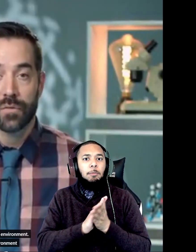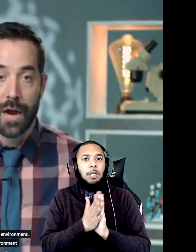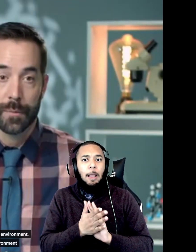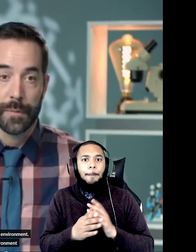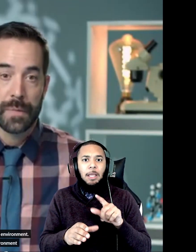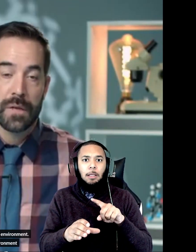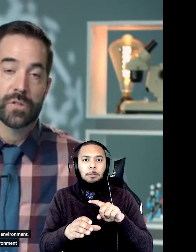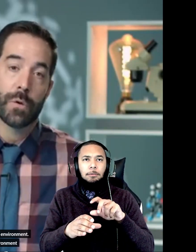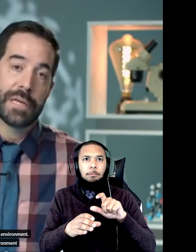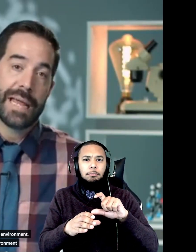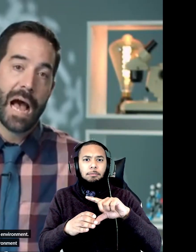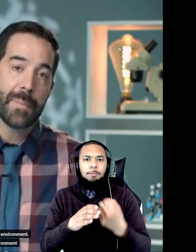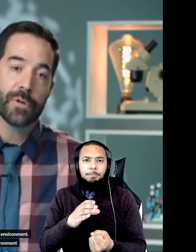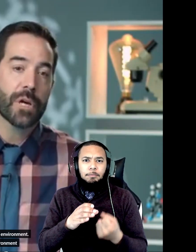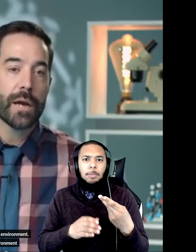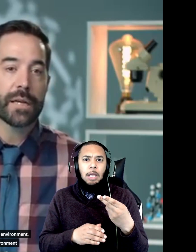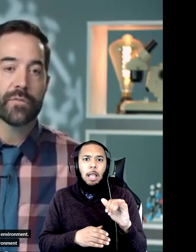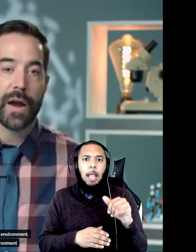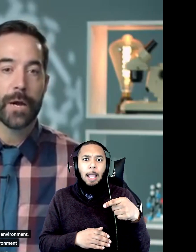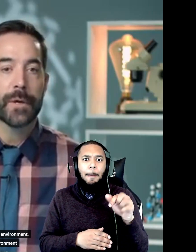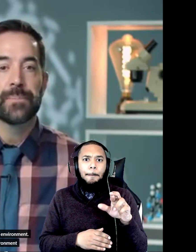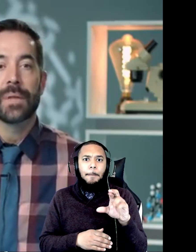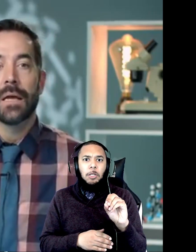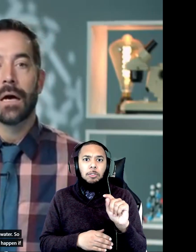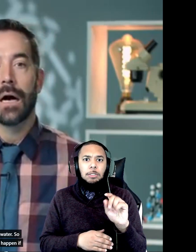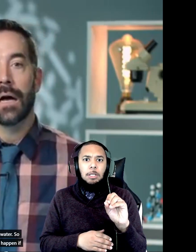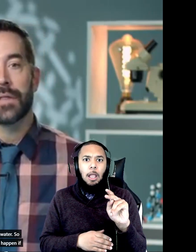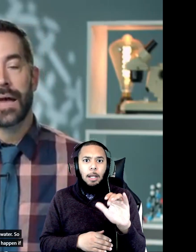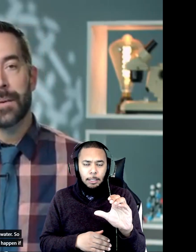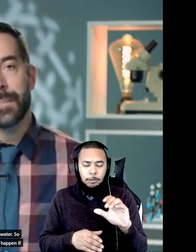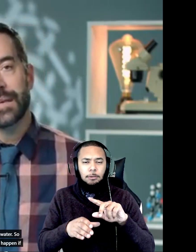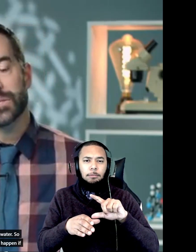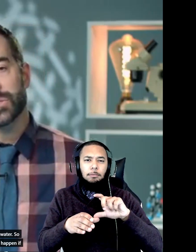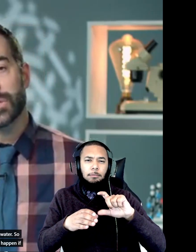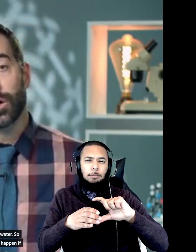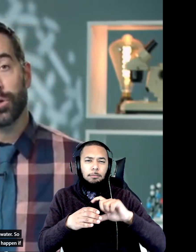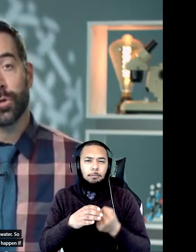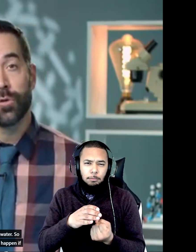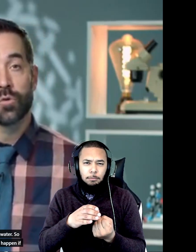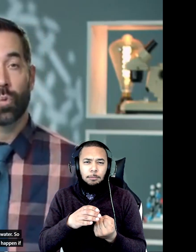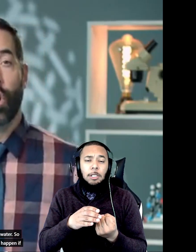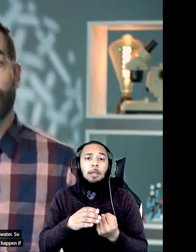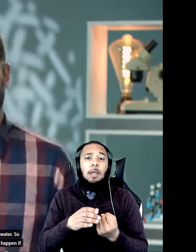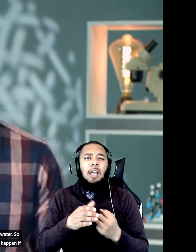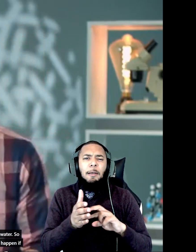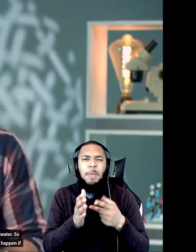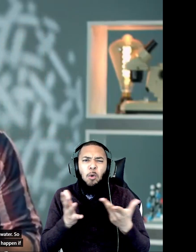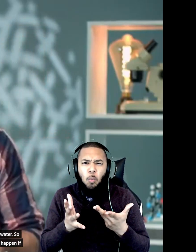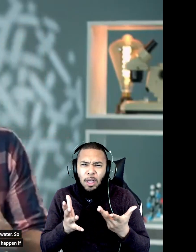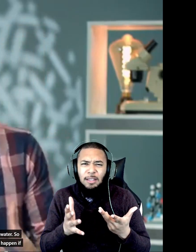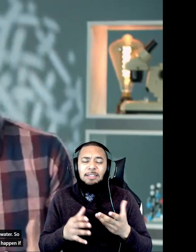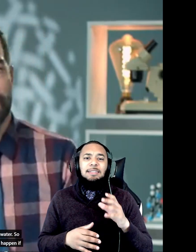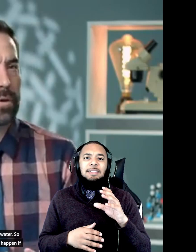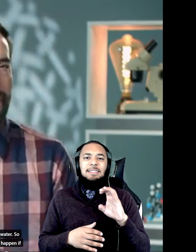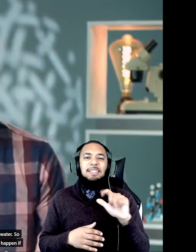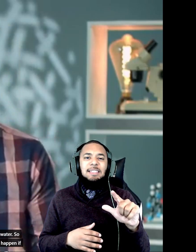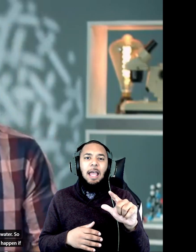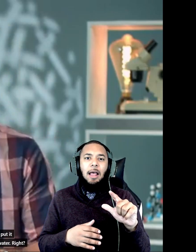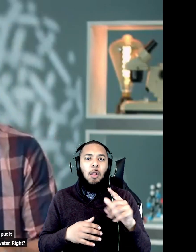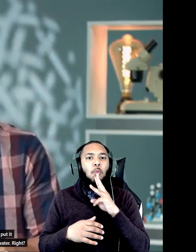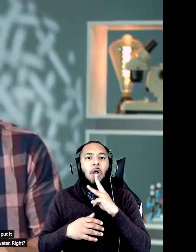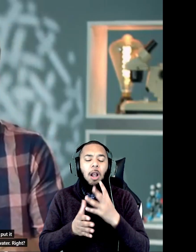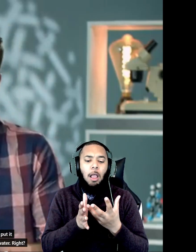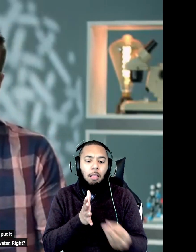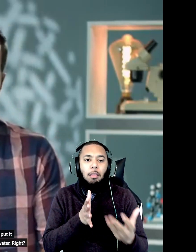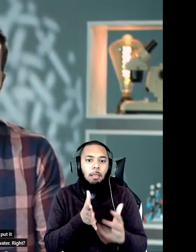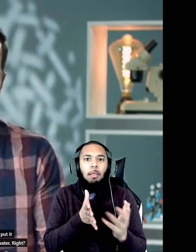hypertonic environment. So in a hypertonic environment, that makes a cell lose water. So this is what would happen if